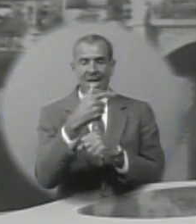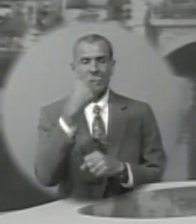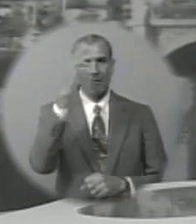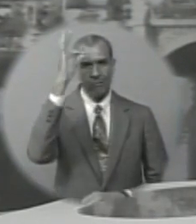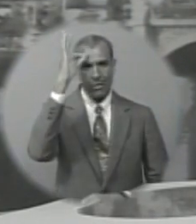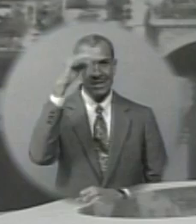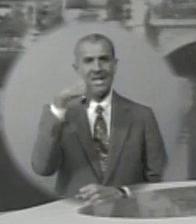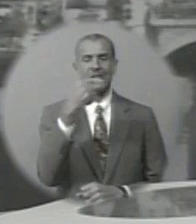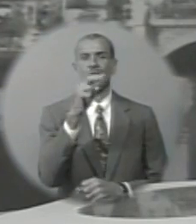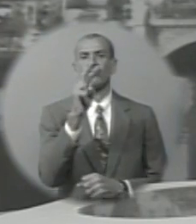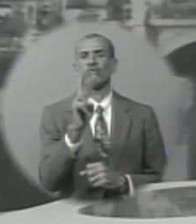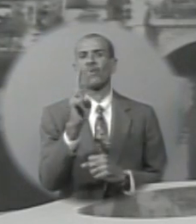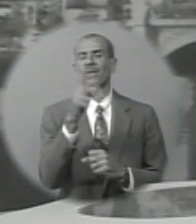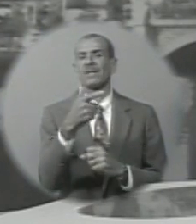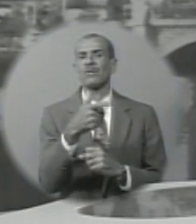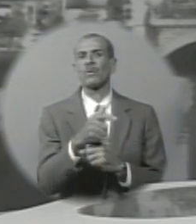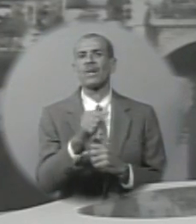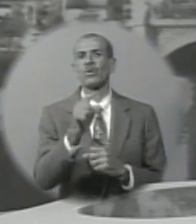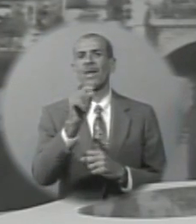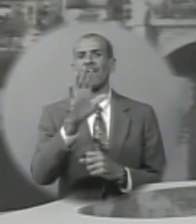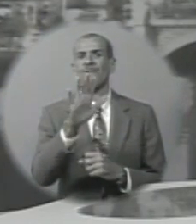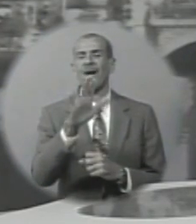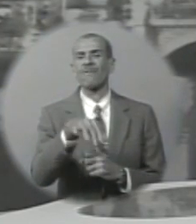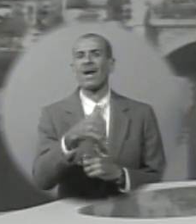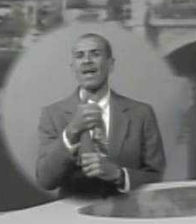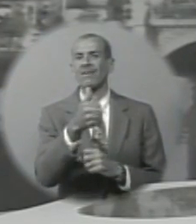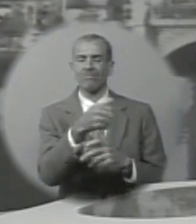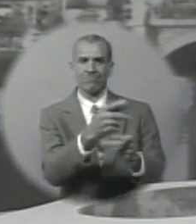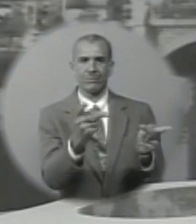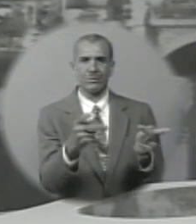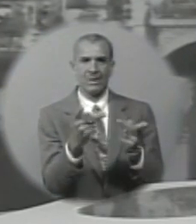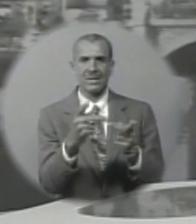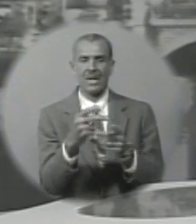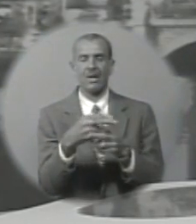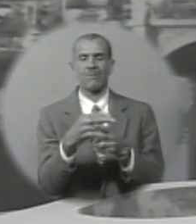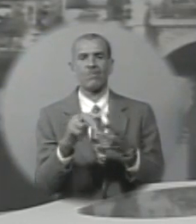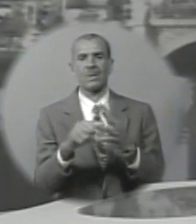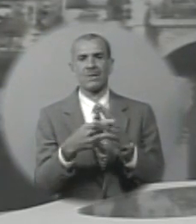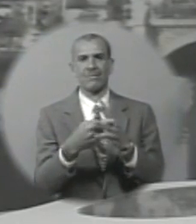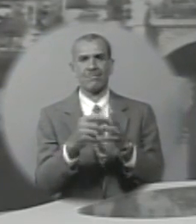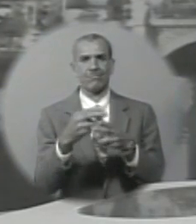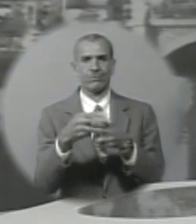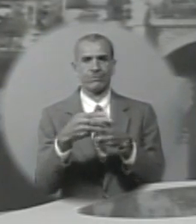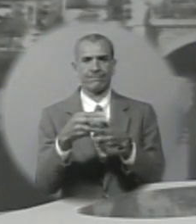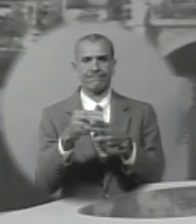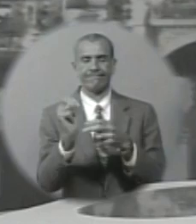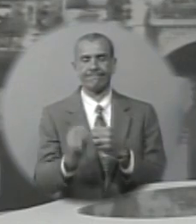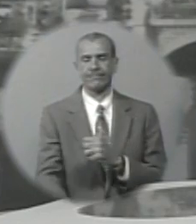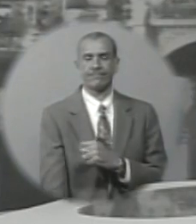WAN contract will cover 25 additional sites and will get going very soon.